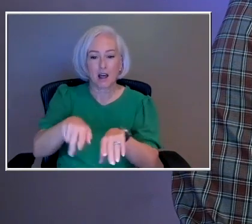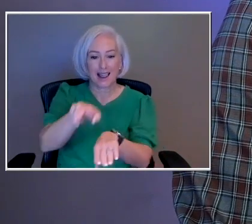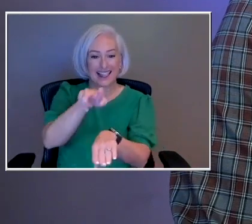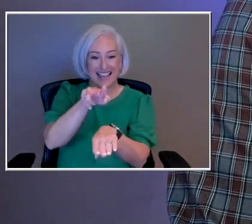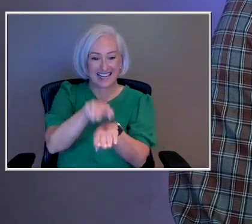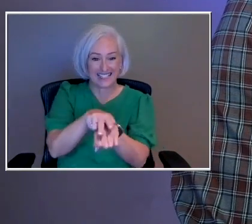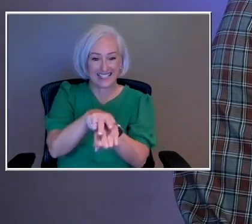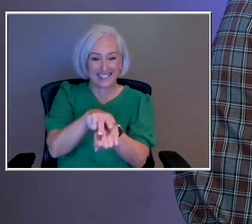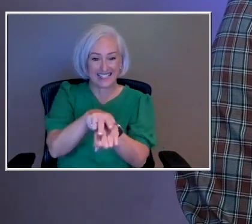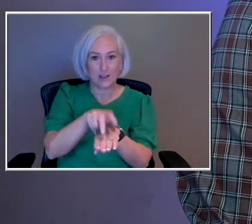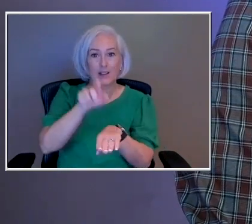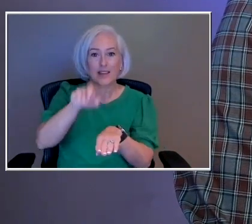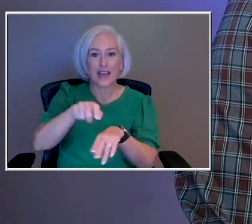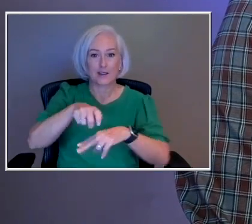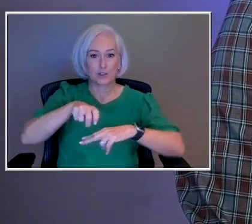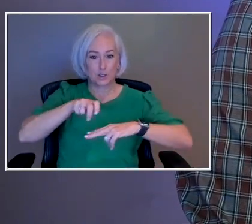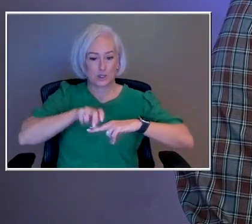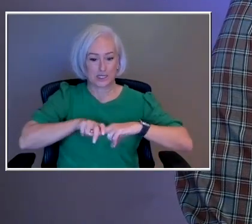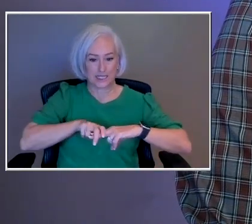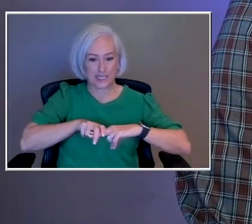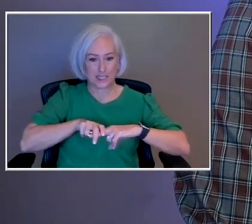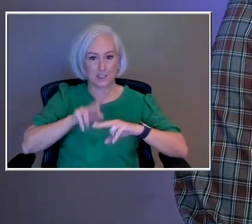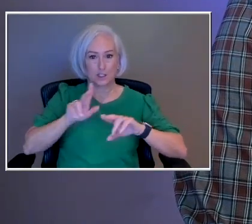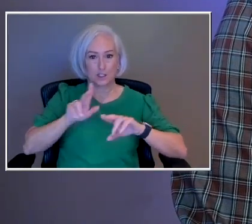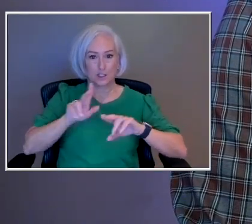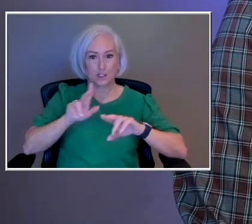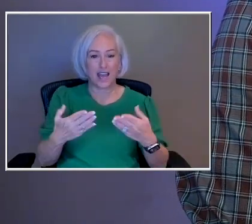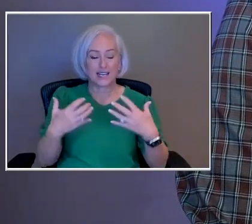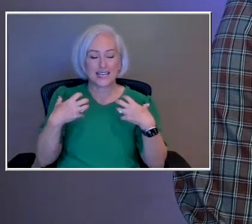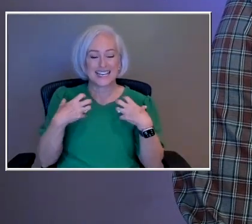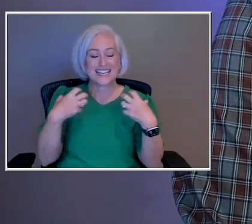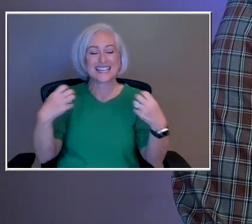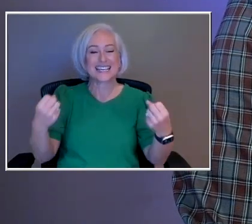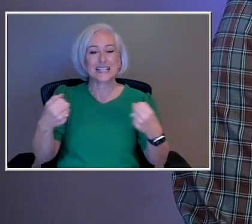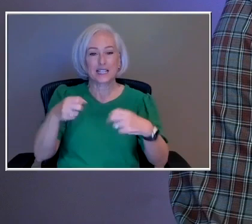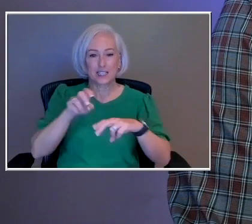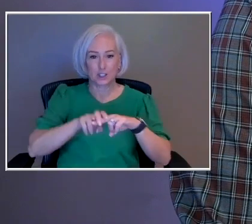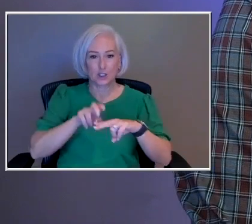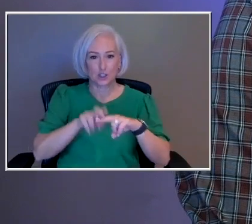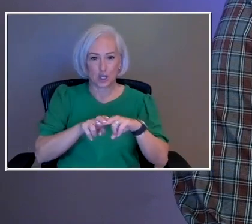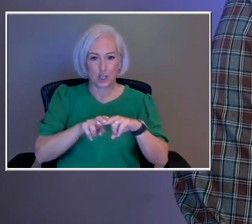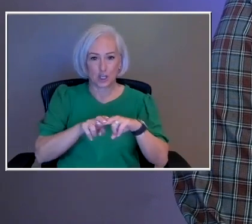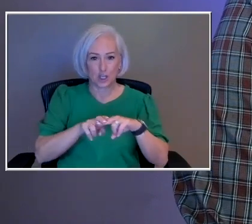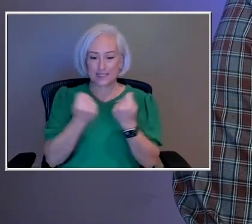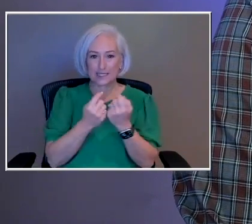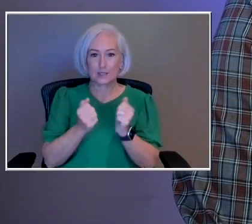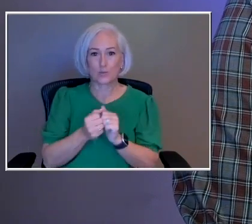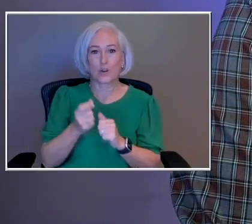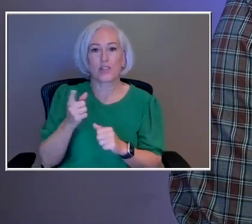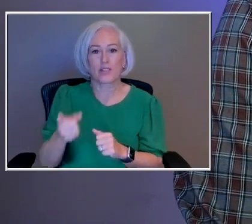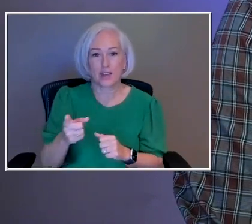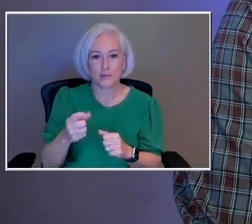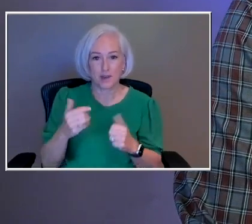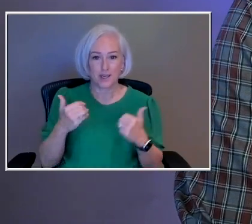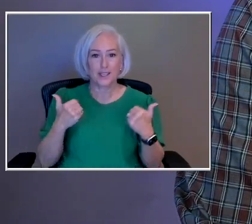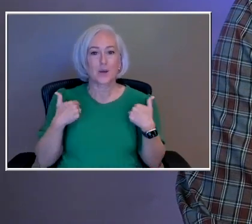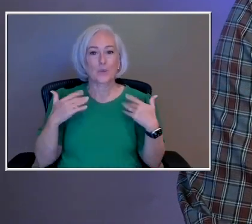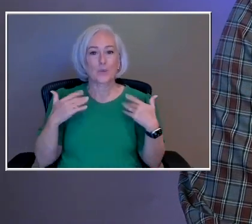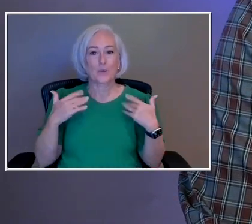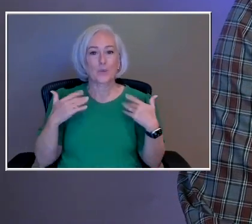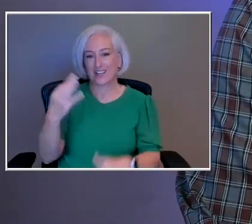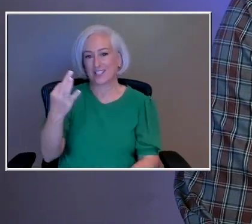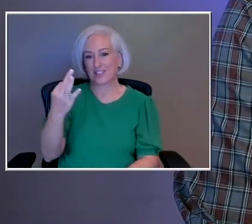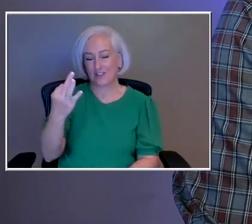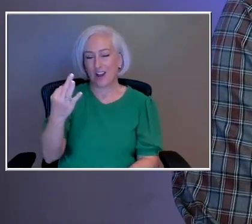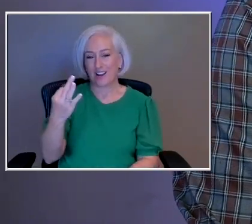KC provides these healing chairs, and we've teamed up with them. We're actually having an event this Friday, block party, for